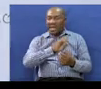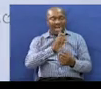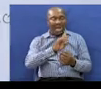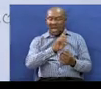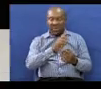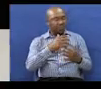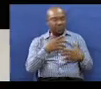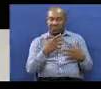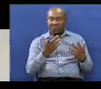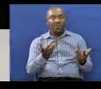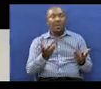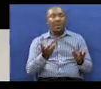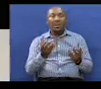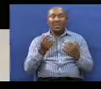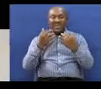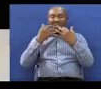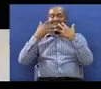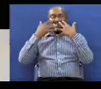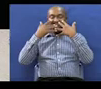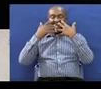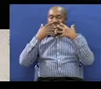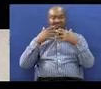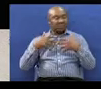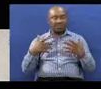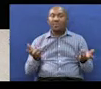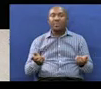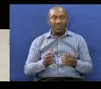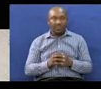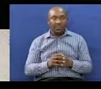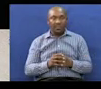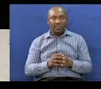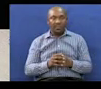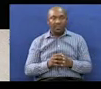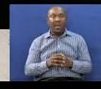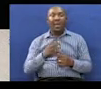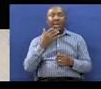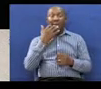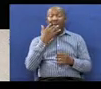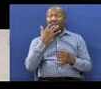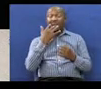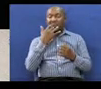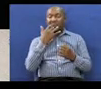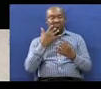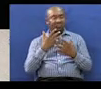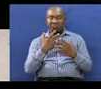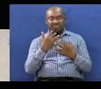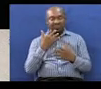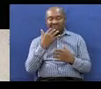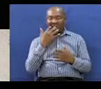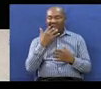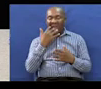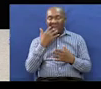has got no color, oxygen has got no smell, oxygen is also tasteless. It has got no